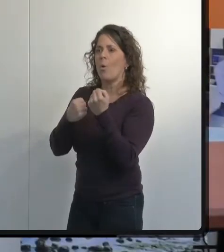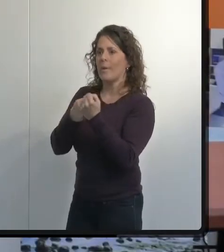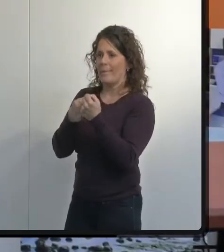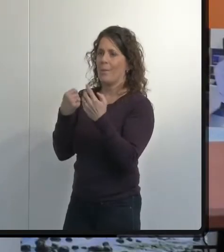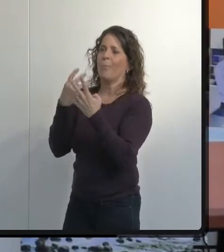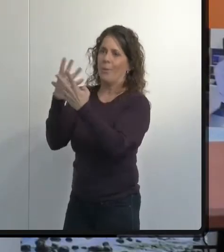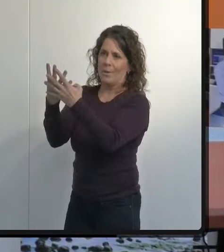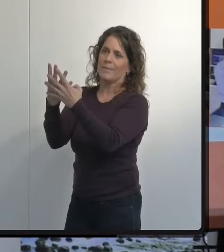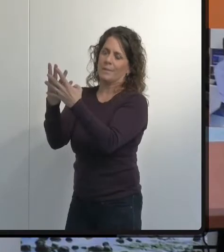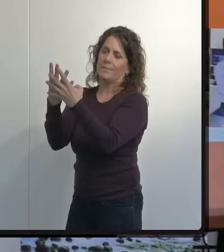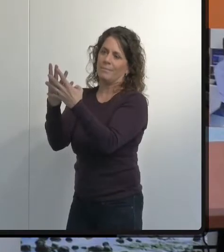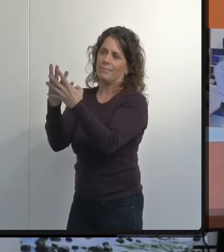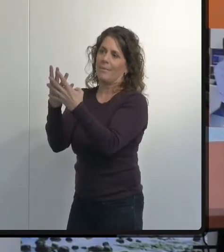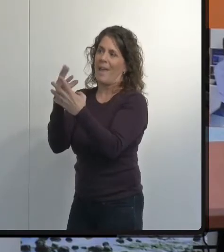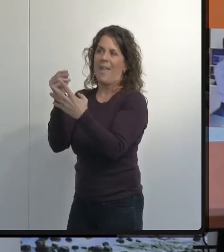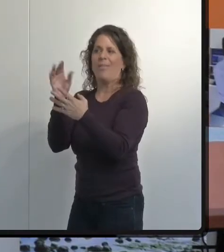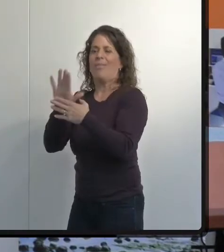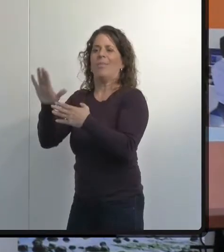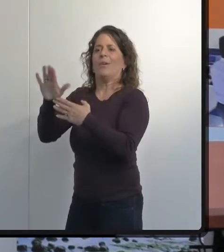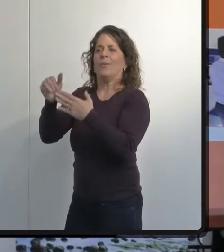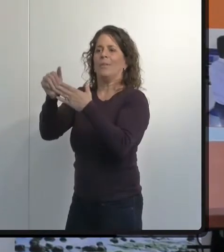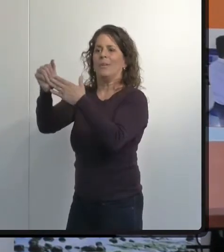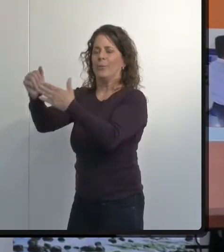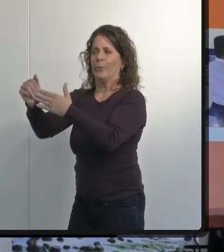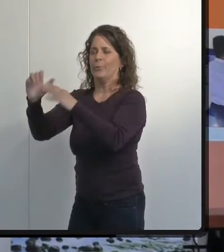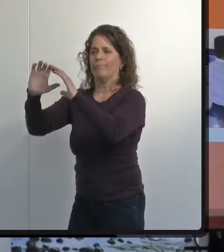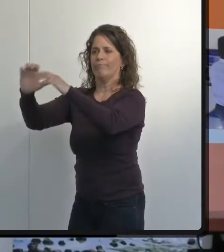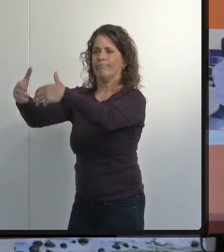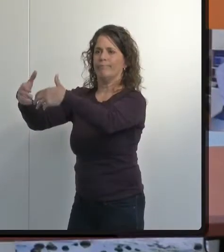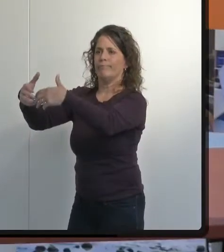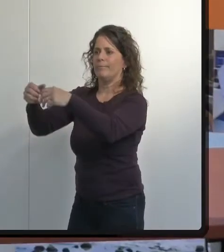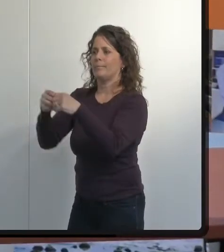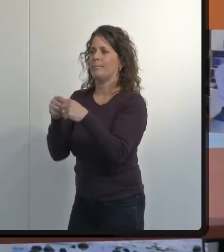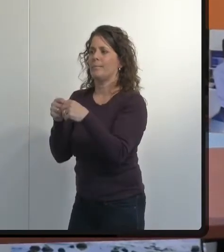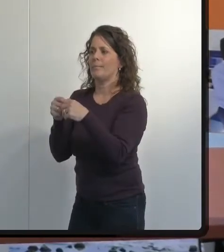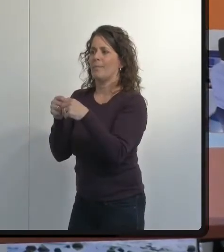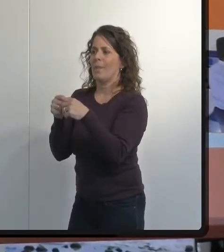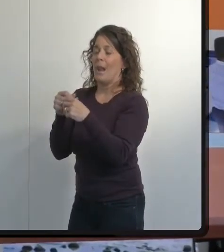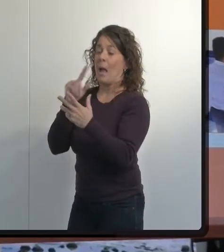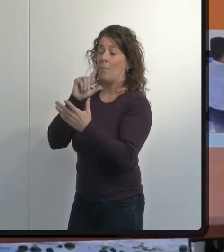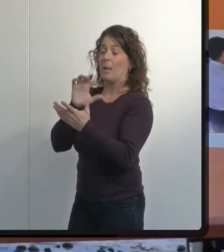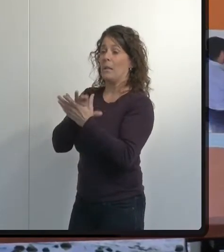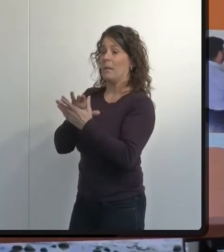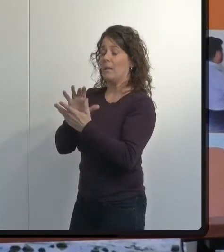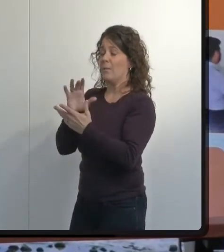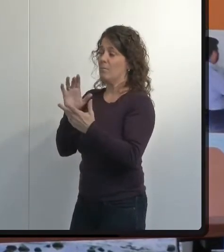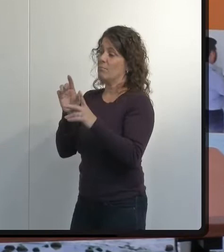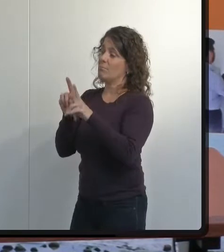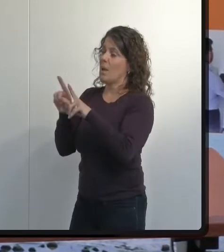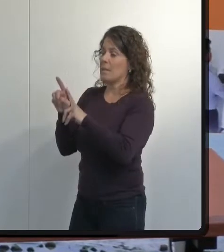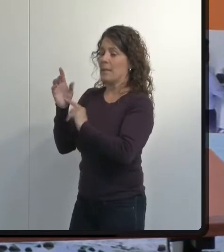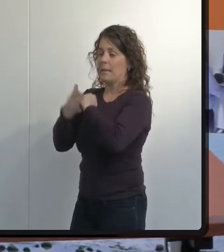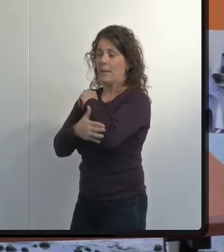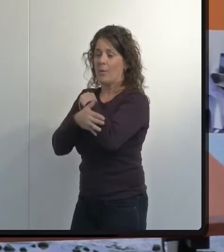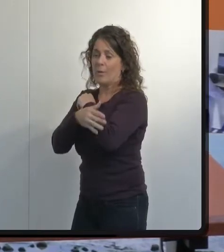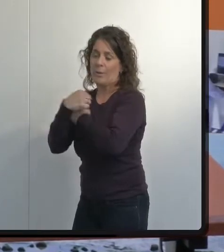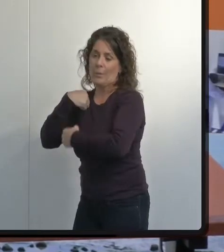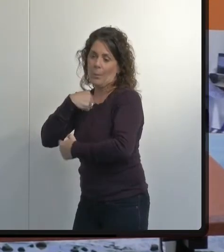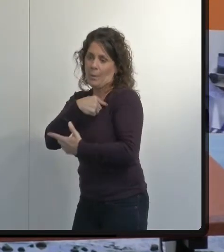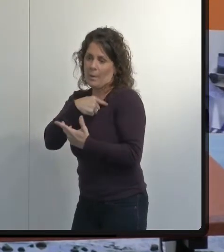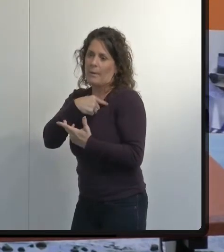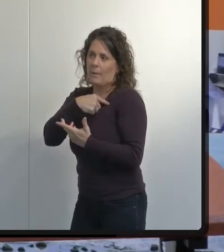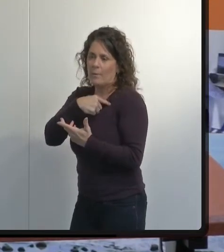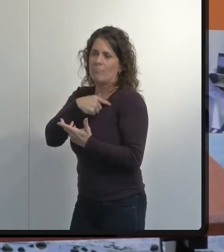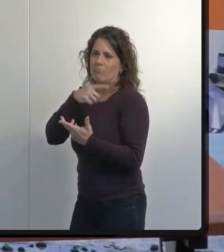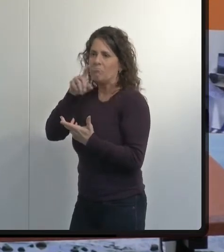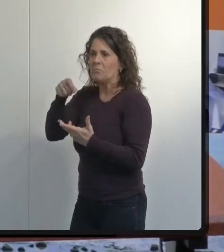prison and the leadership in that containment. And I think that as a county, we have to take into